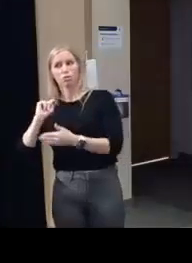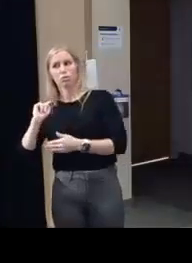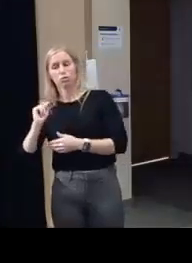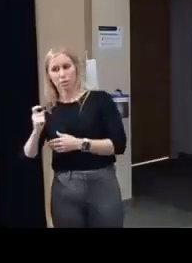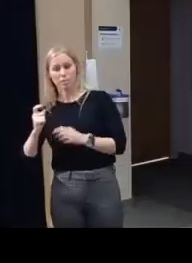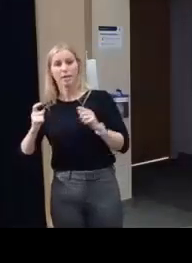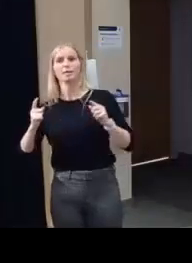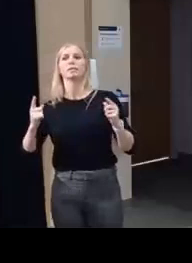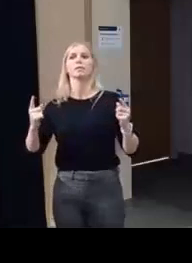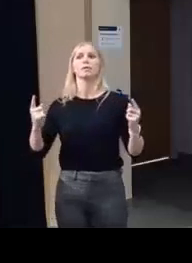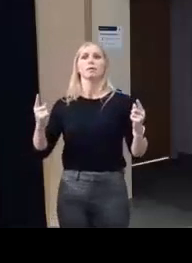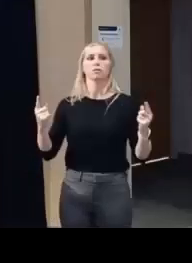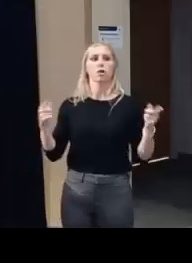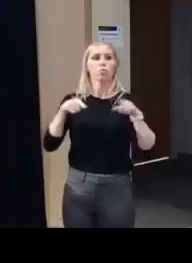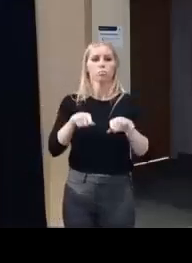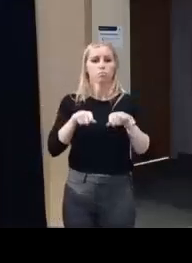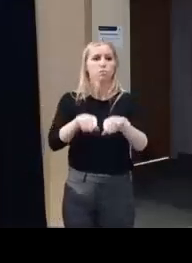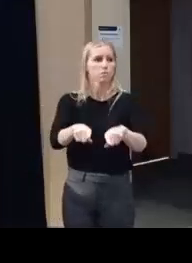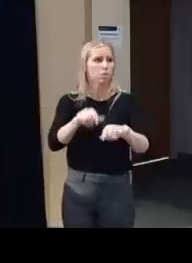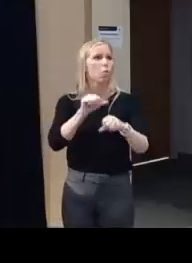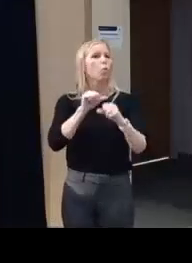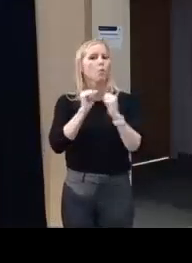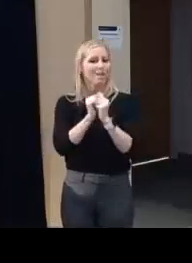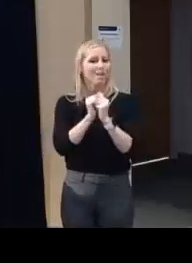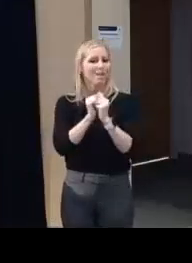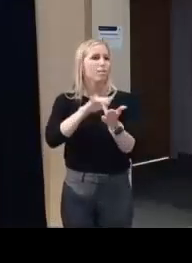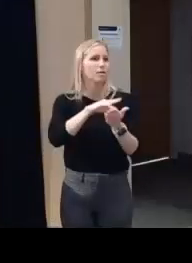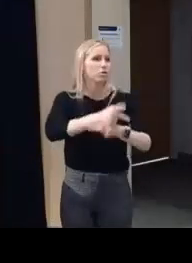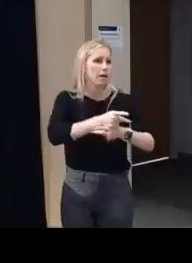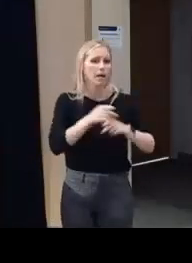care. This means that there are groups on the unit that